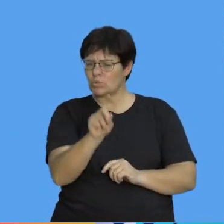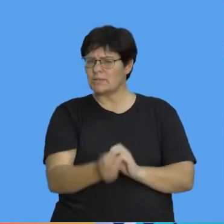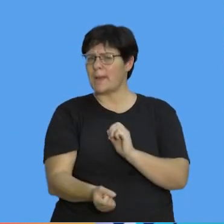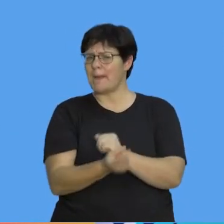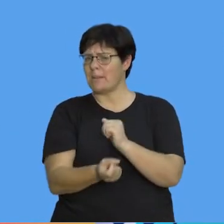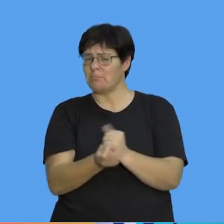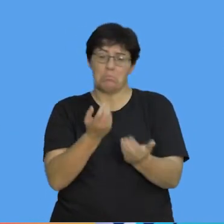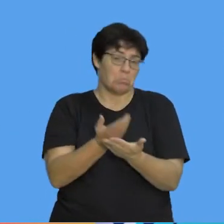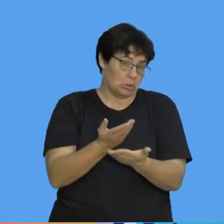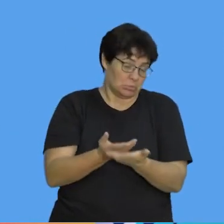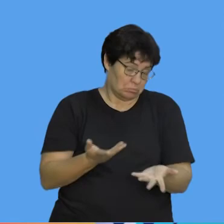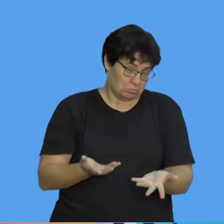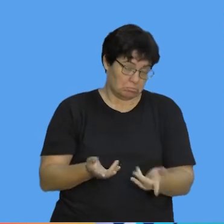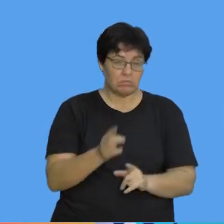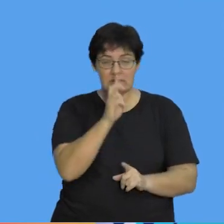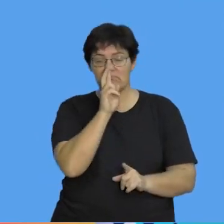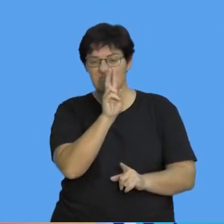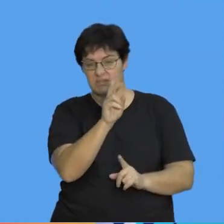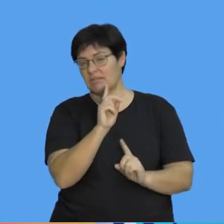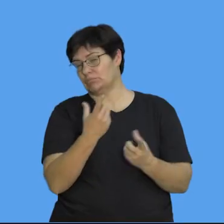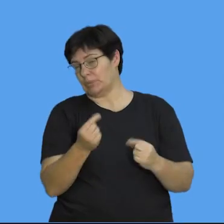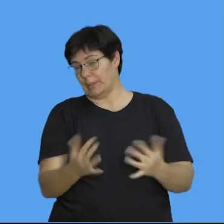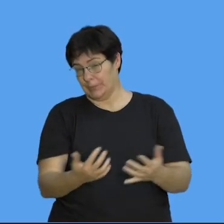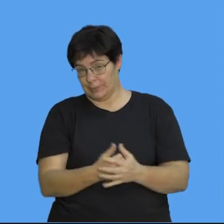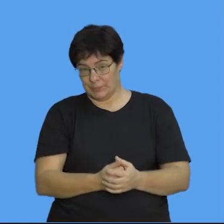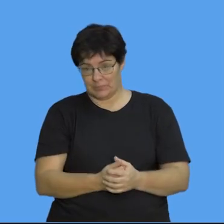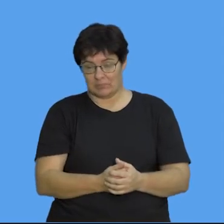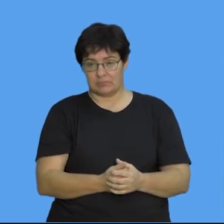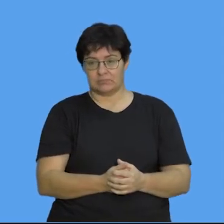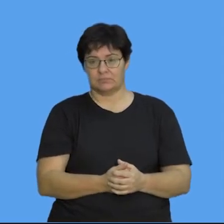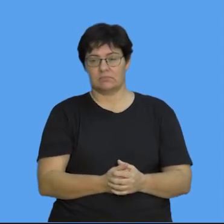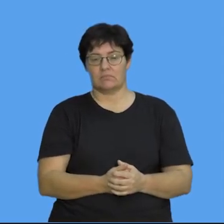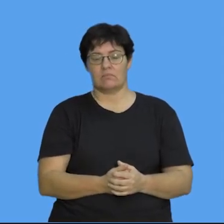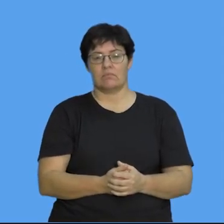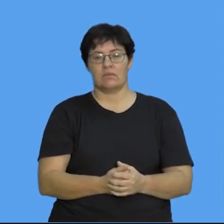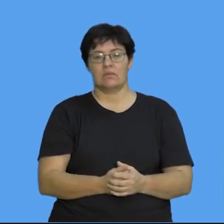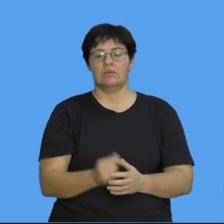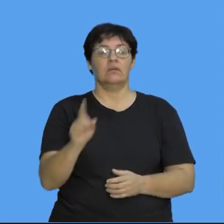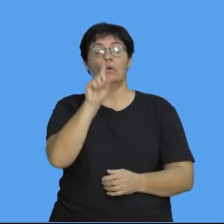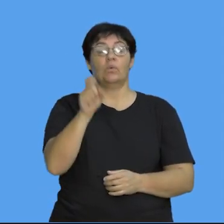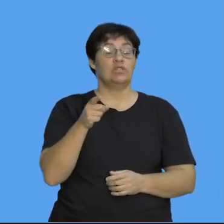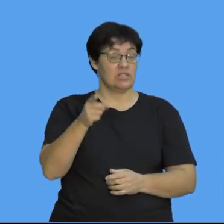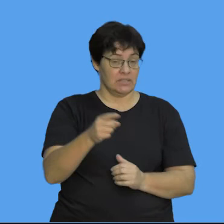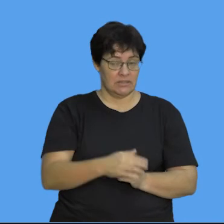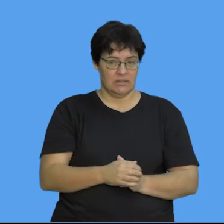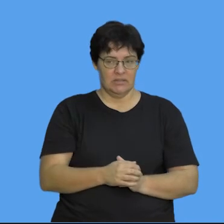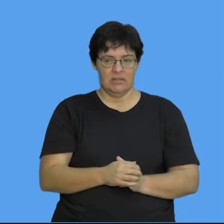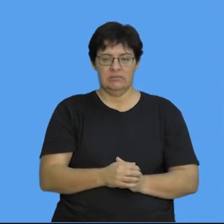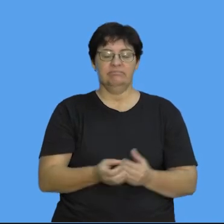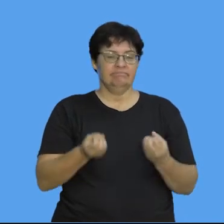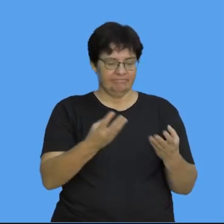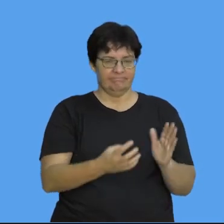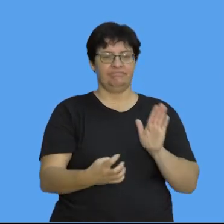on the section. Let's see how well you do. Okay, guys, so the question here is, I've given